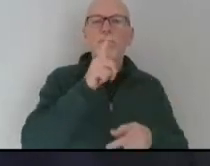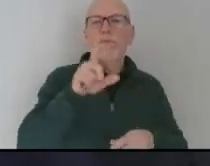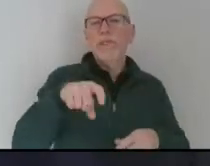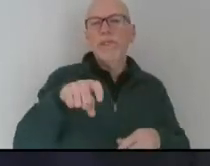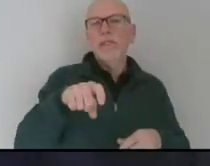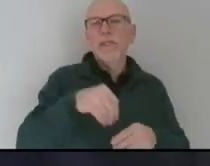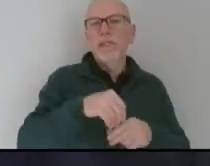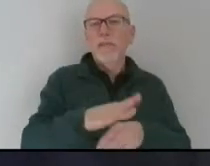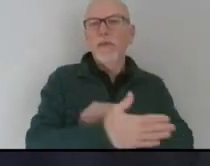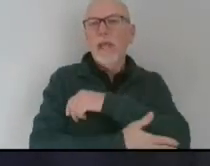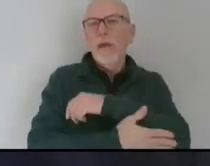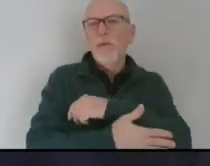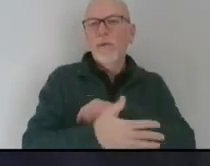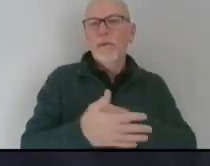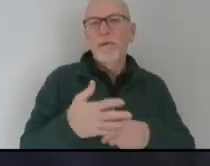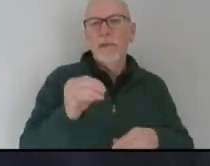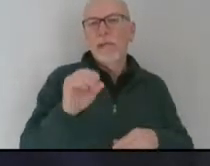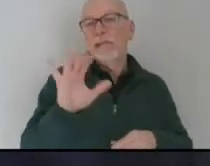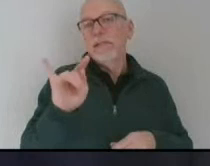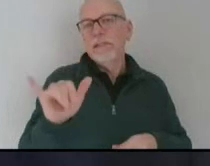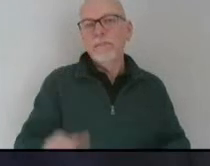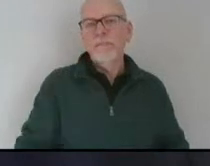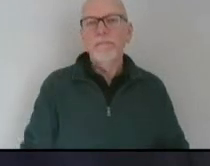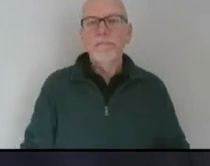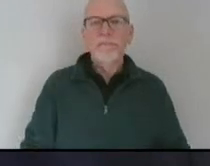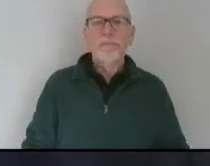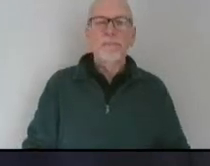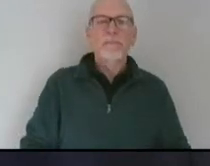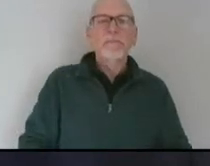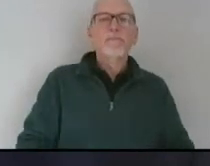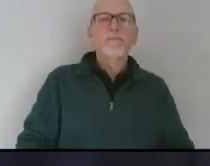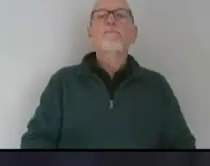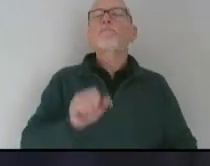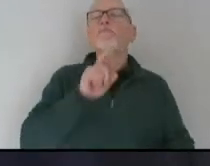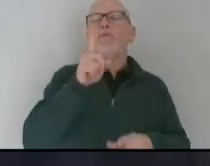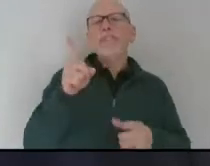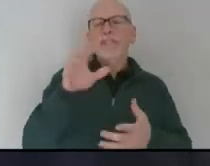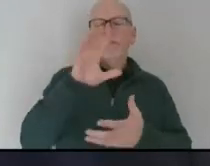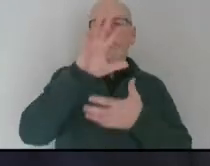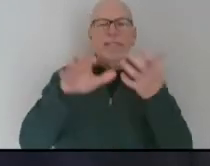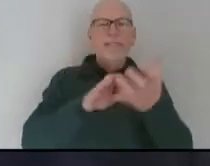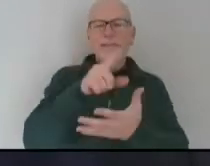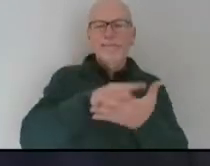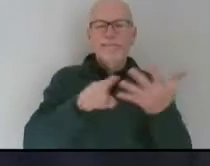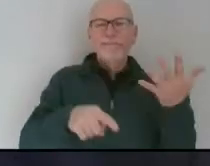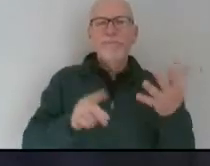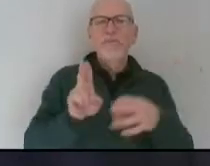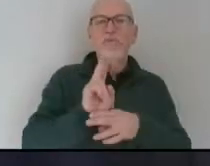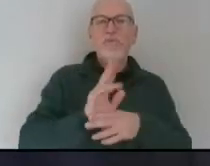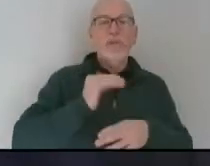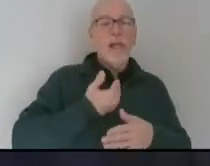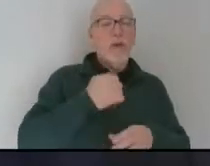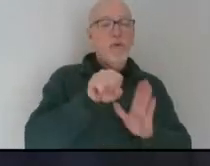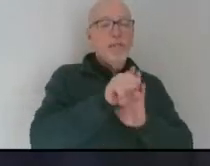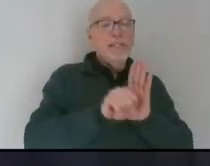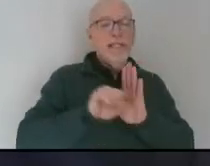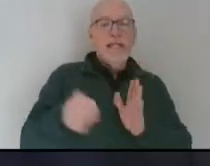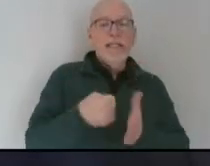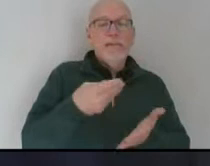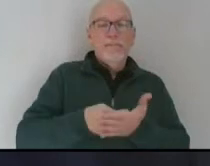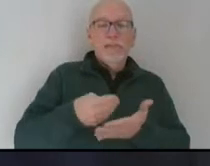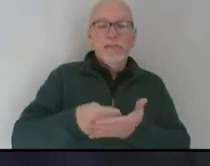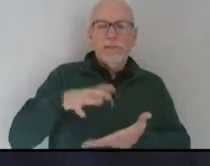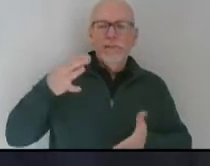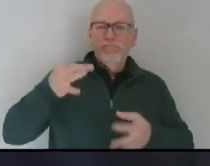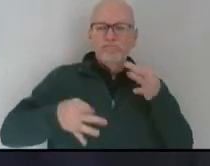their counties and city. And so it's a combination of both, using our own state resources judiciously